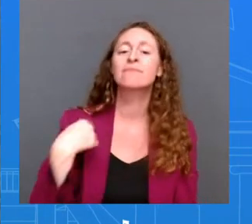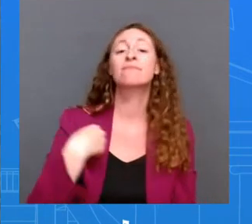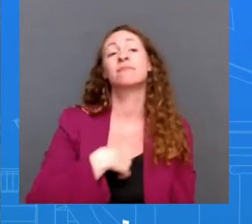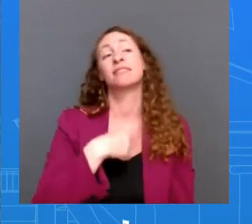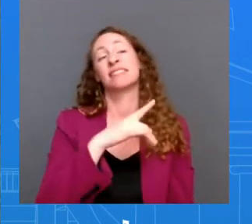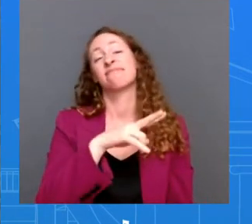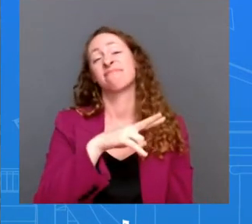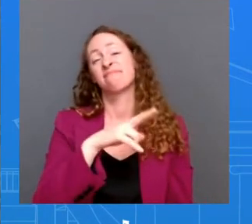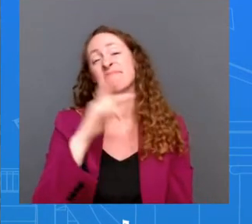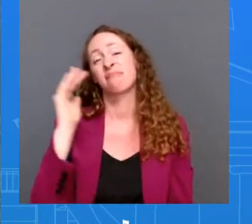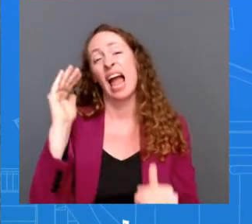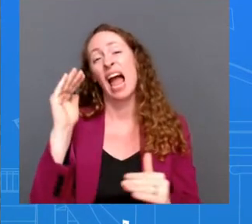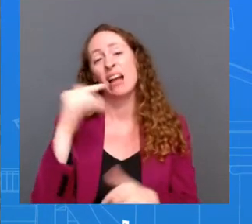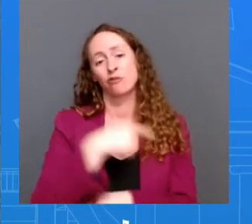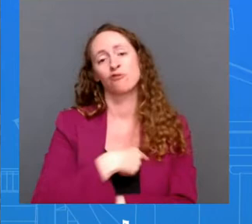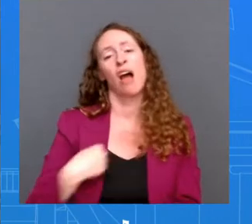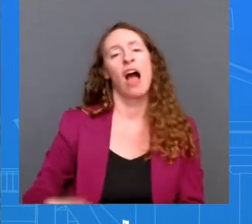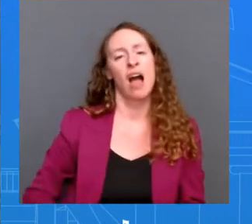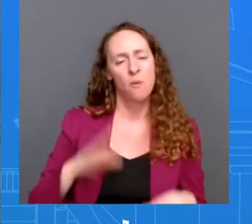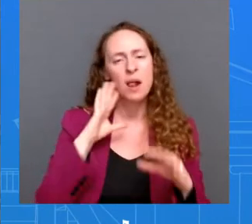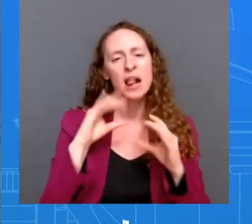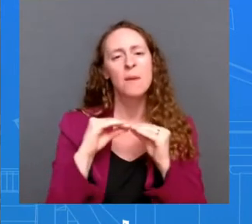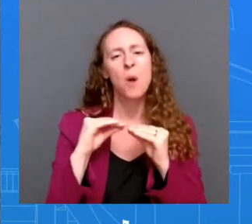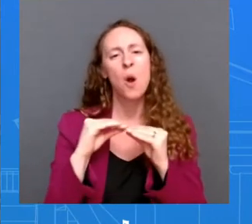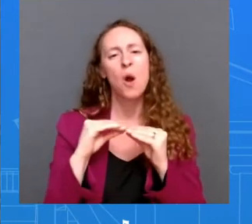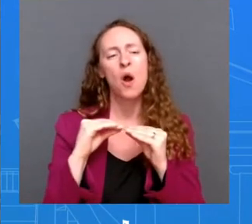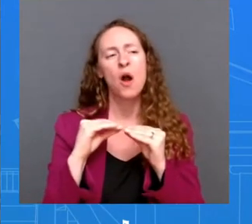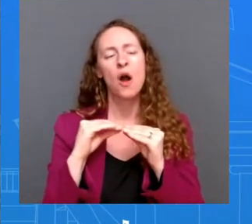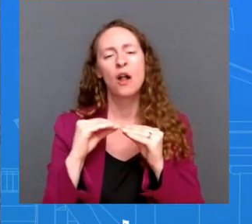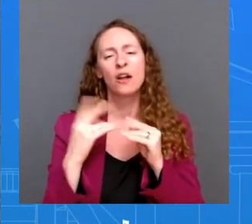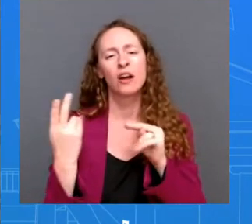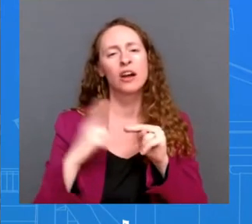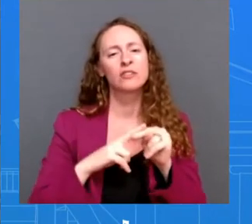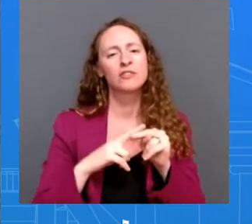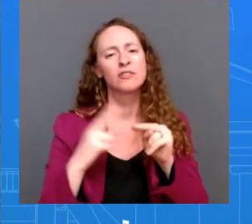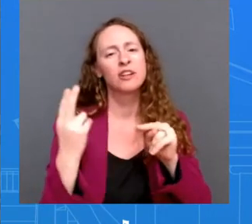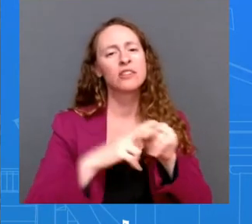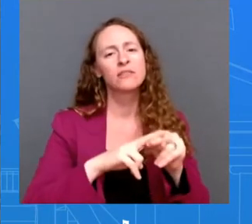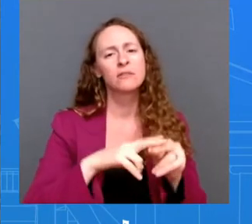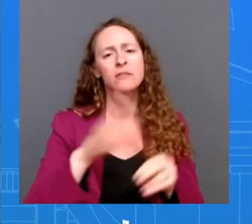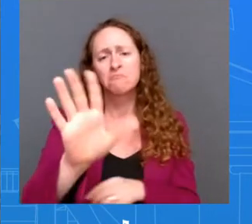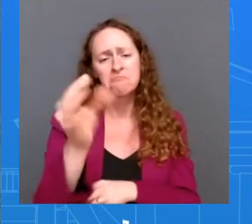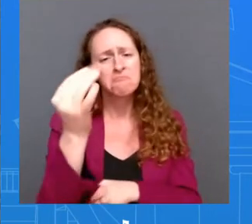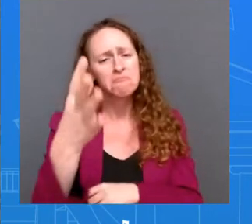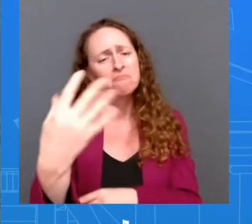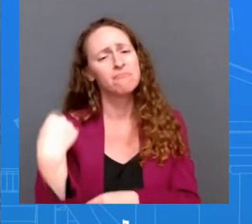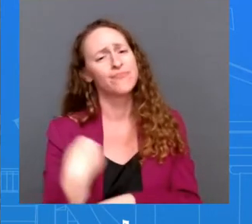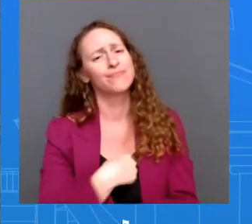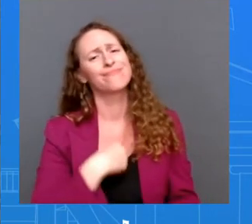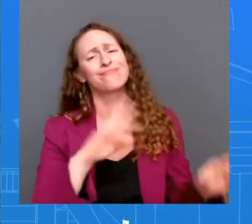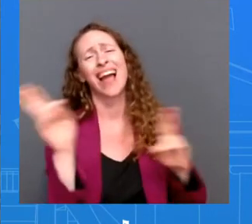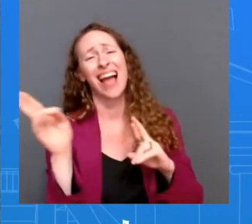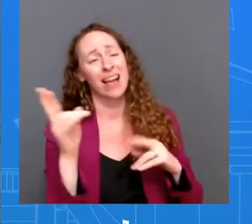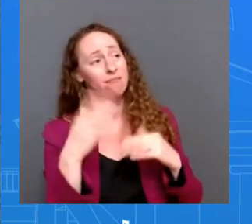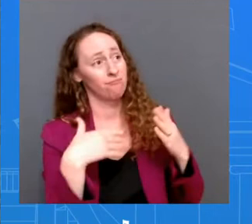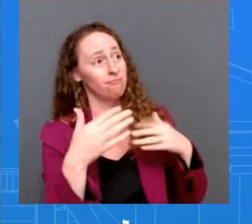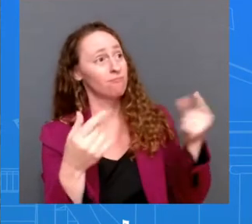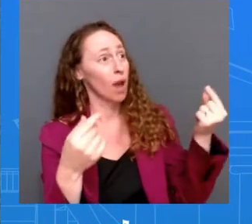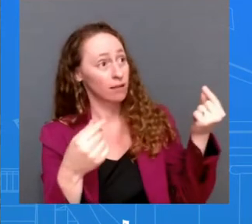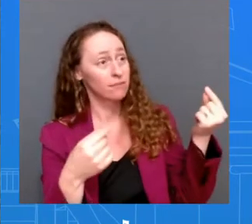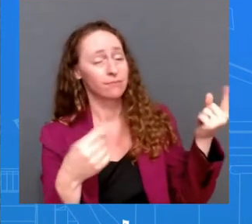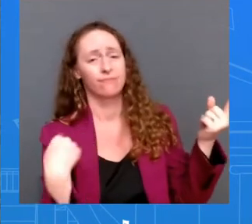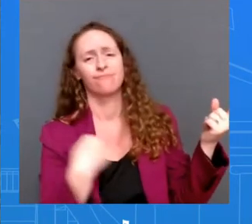what Beijing chooses to do. We will not seek, nor do we want, a crisis. At the same